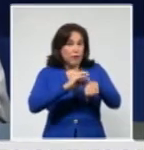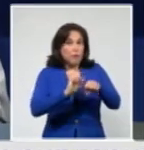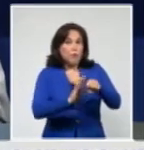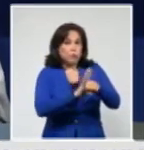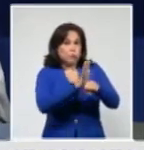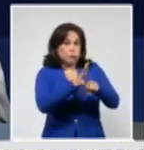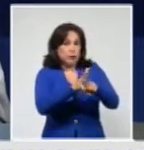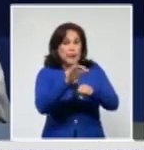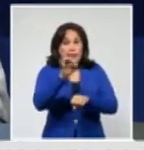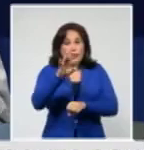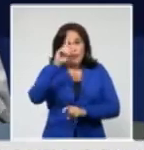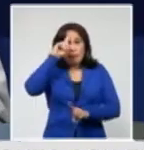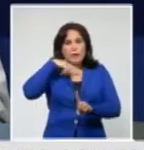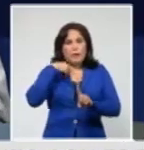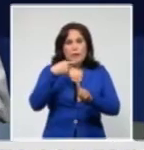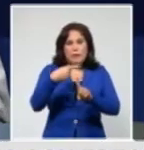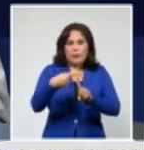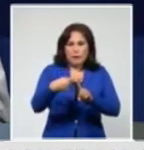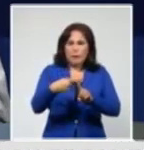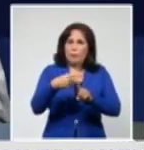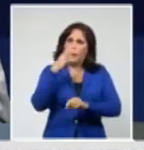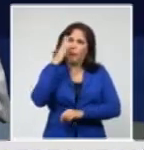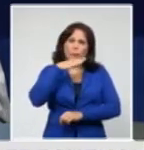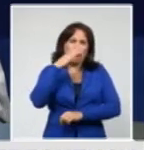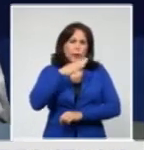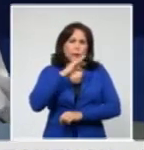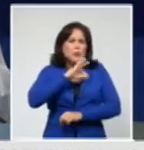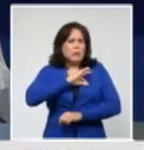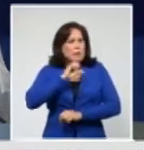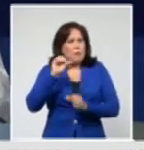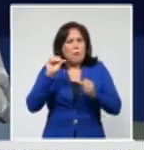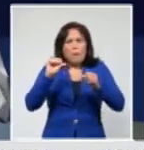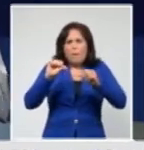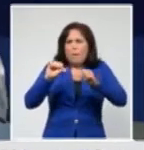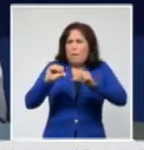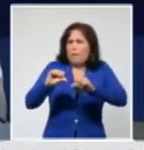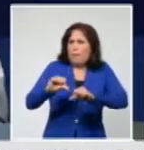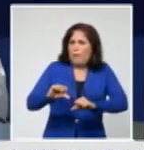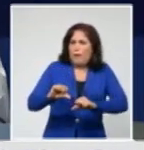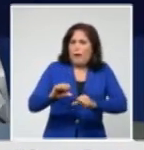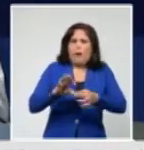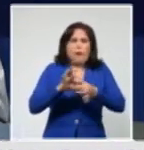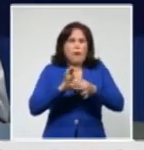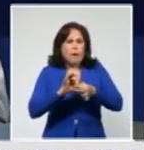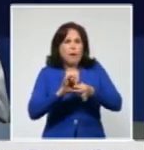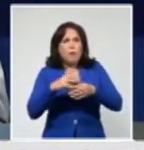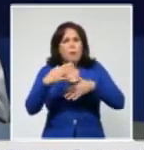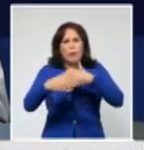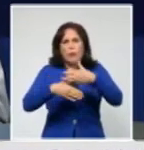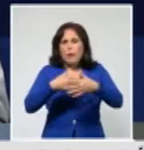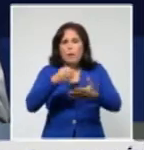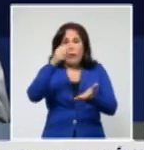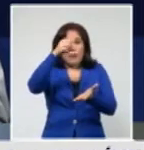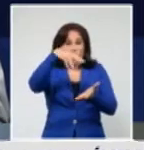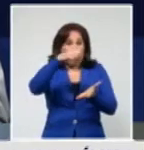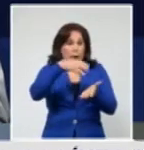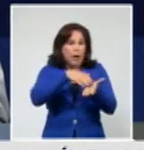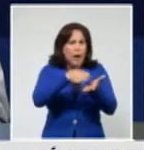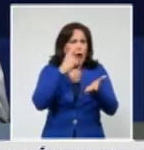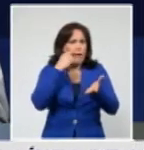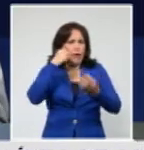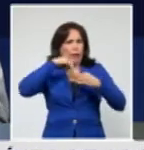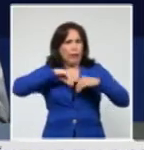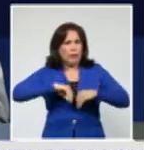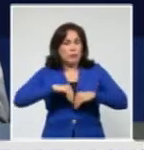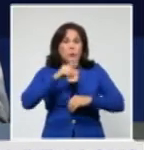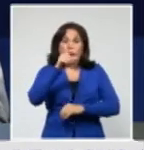complications, and despite all the efforts of our healthcare professionals, timely treatment and screening, this virus